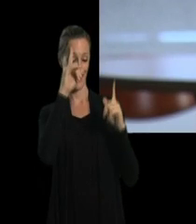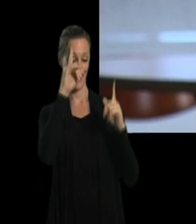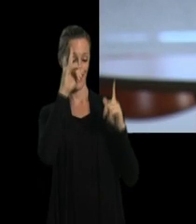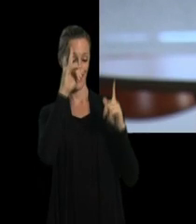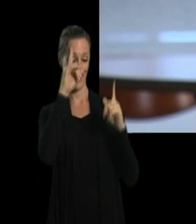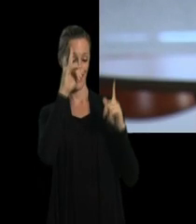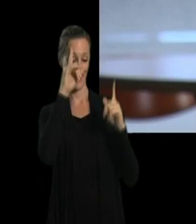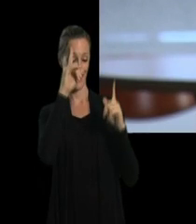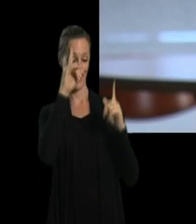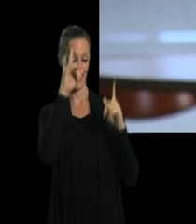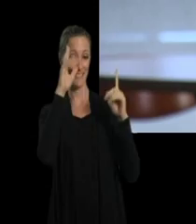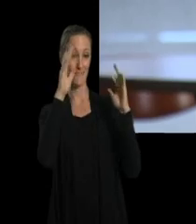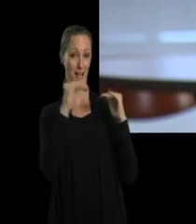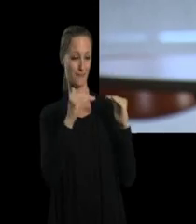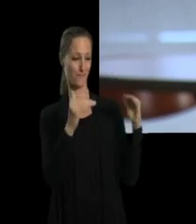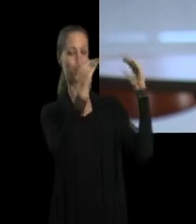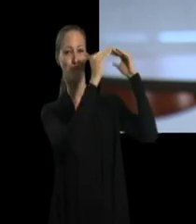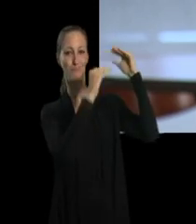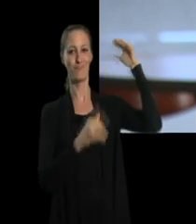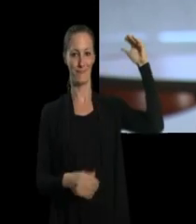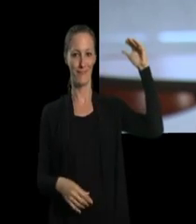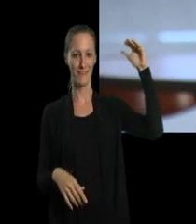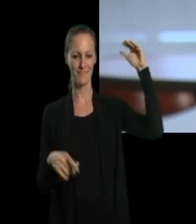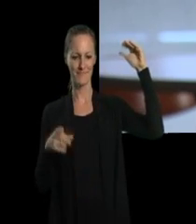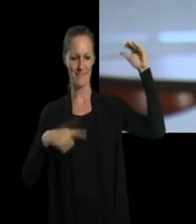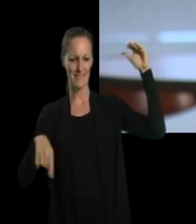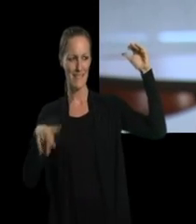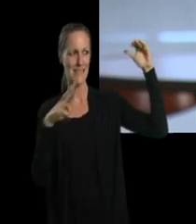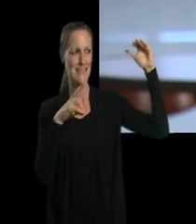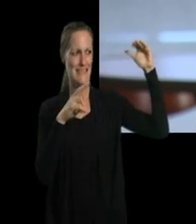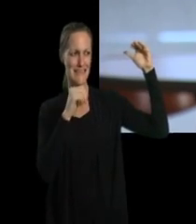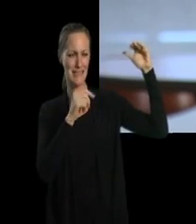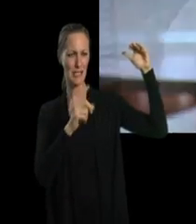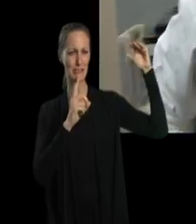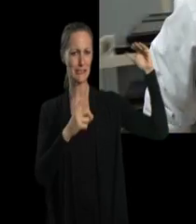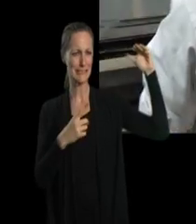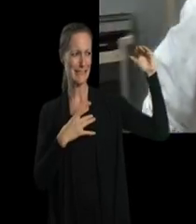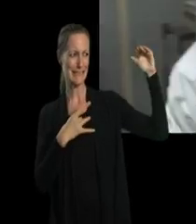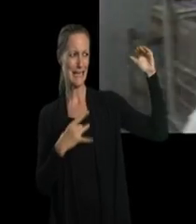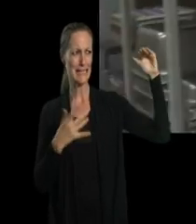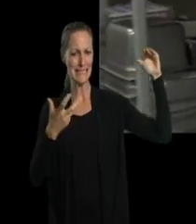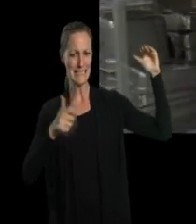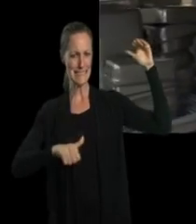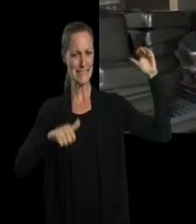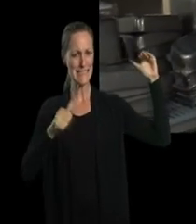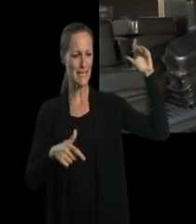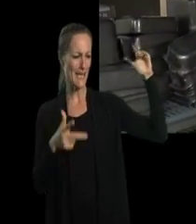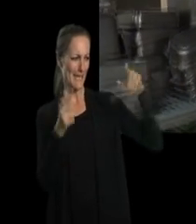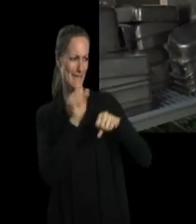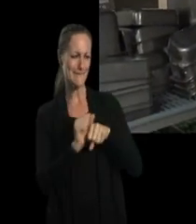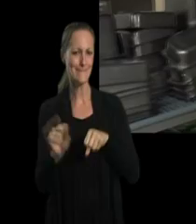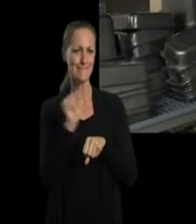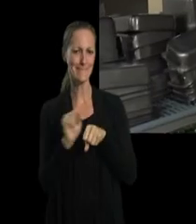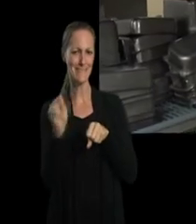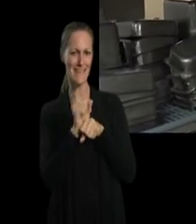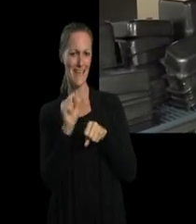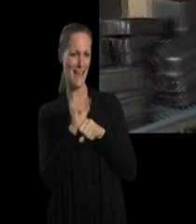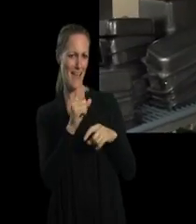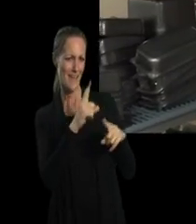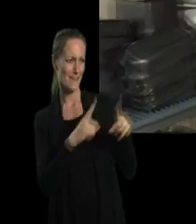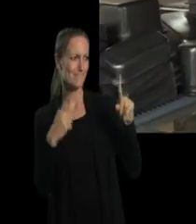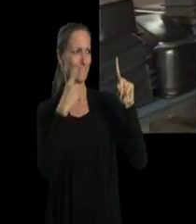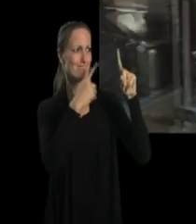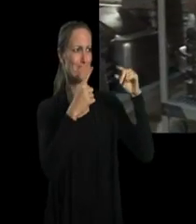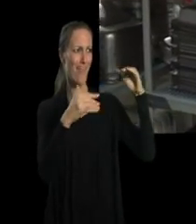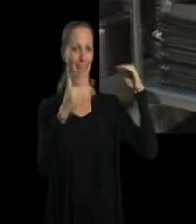She lifts her hand above her head. they don't hesitate to jump and to meet that bar. They're not really sure what's going to happen. They're not